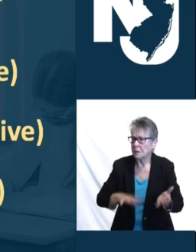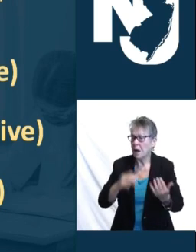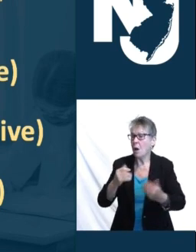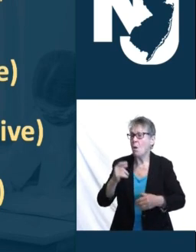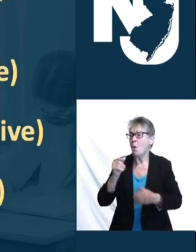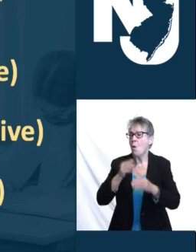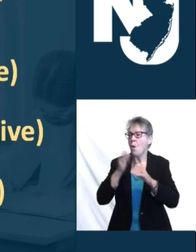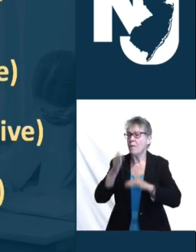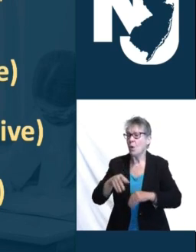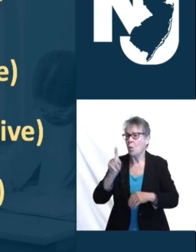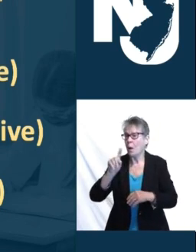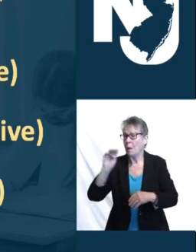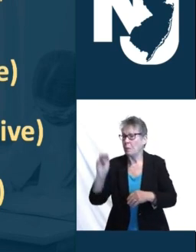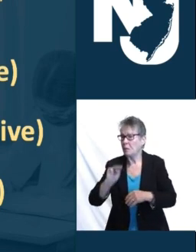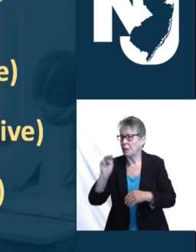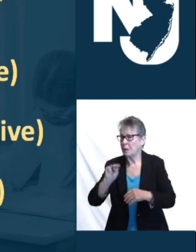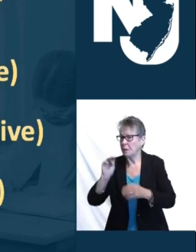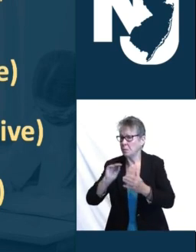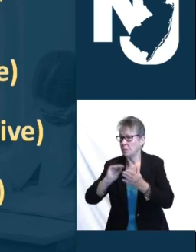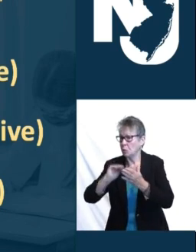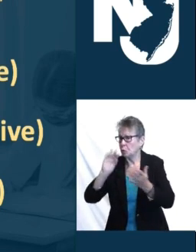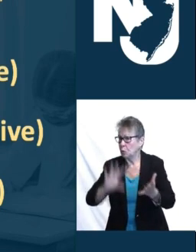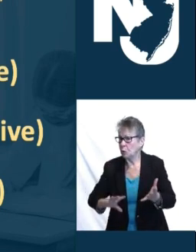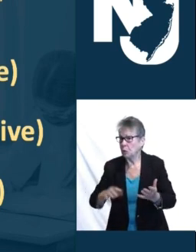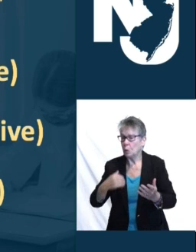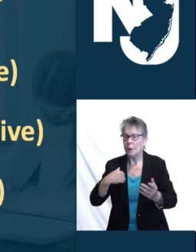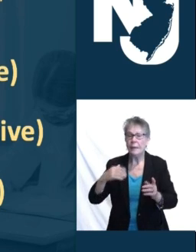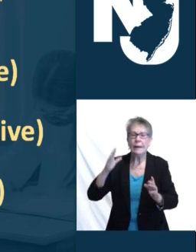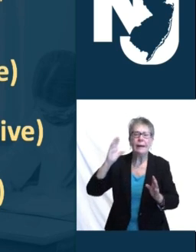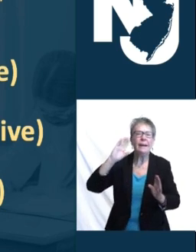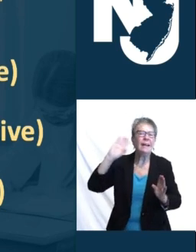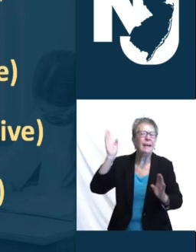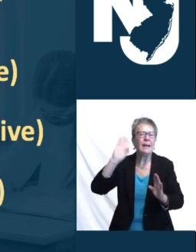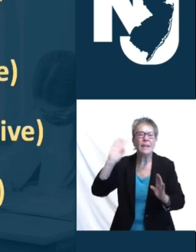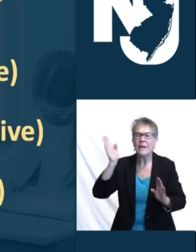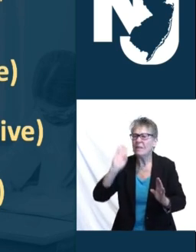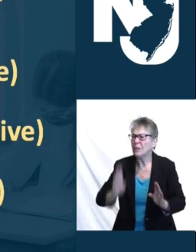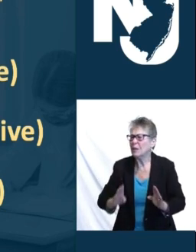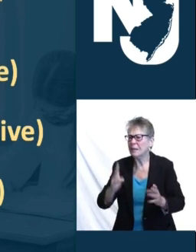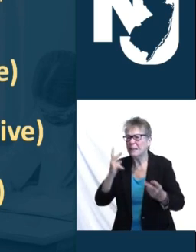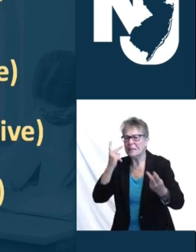So while we do not and never will minimize any case of confirmed